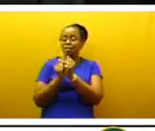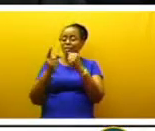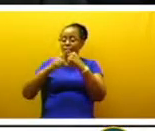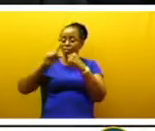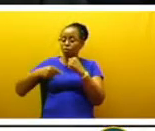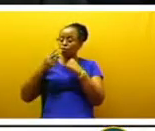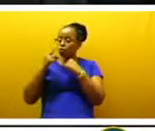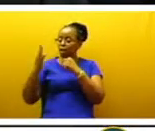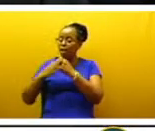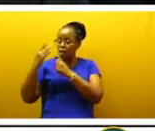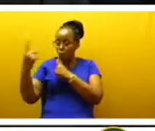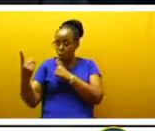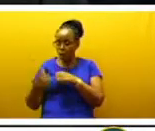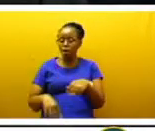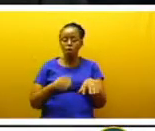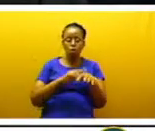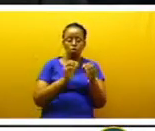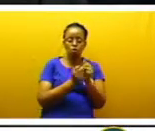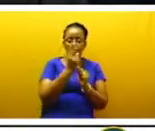16,291. 12th,